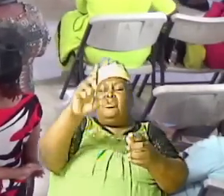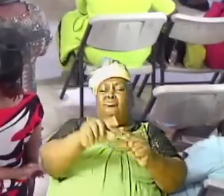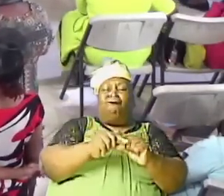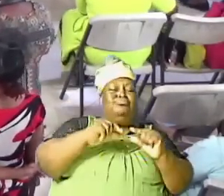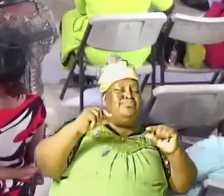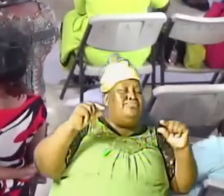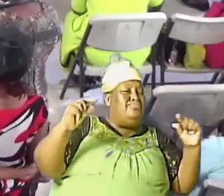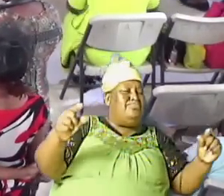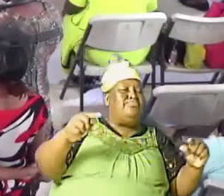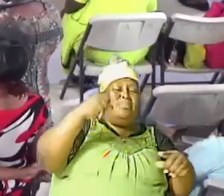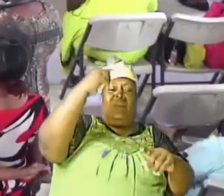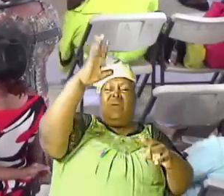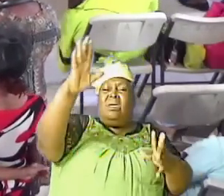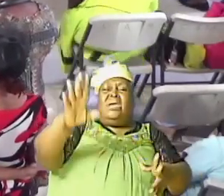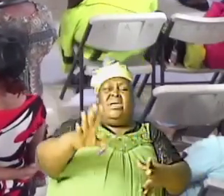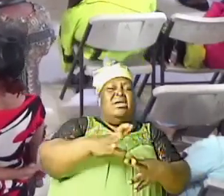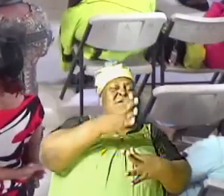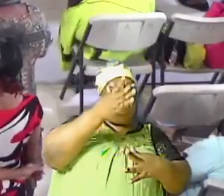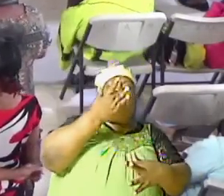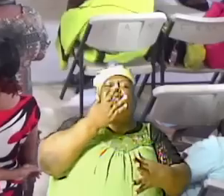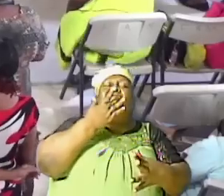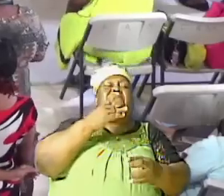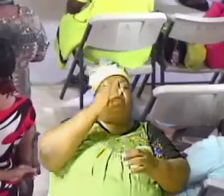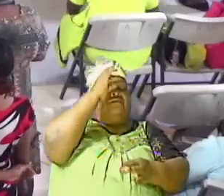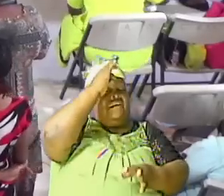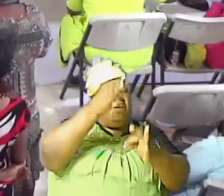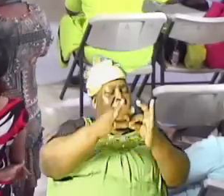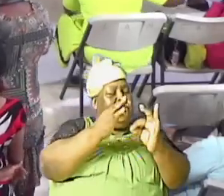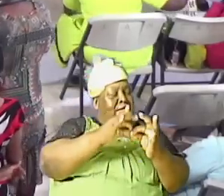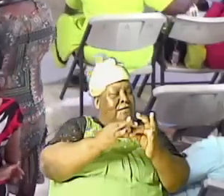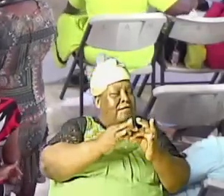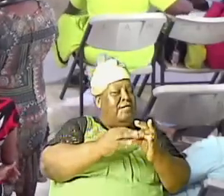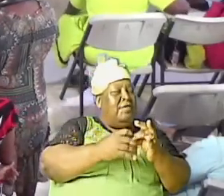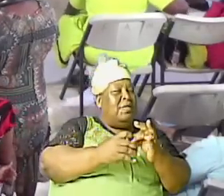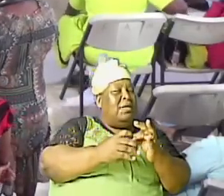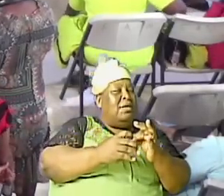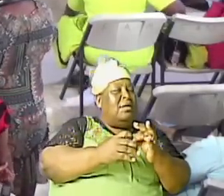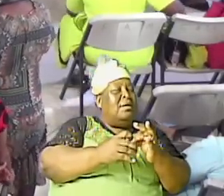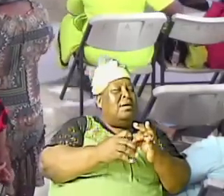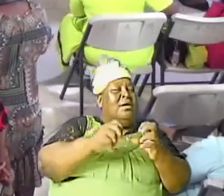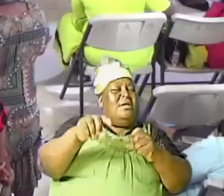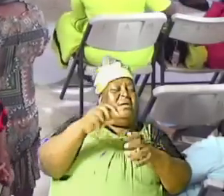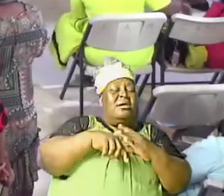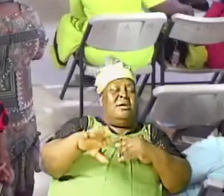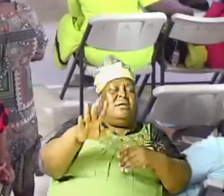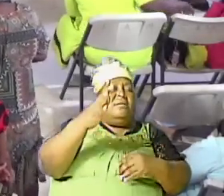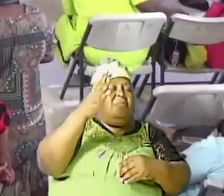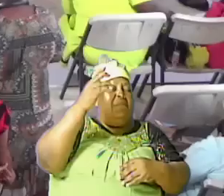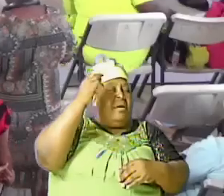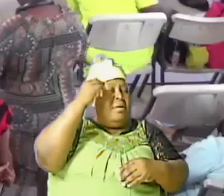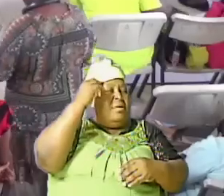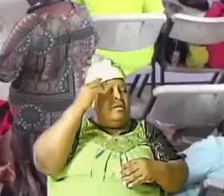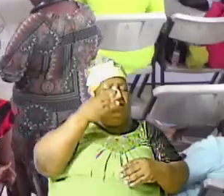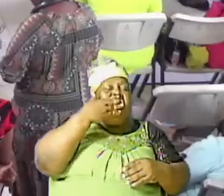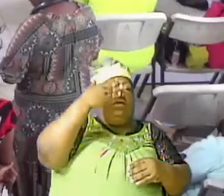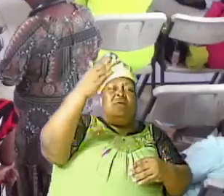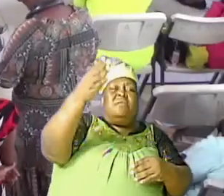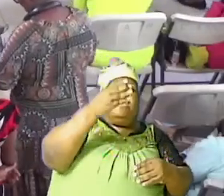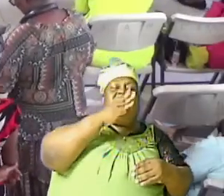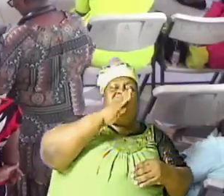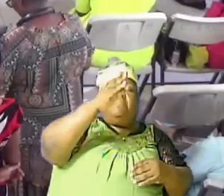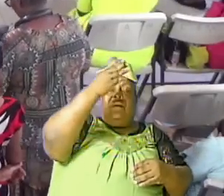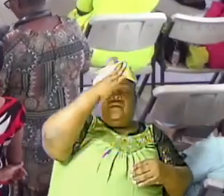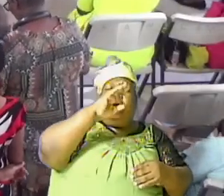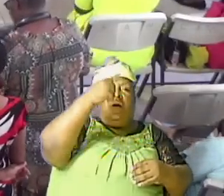great, and you are faithful. Ah, God, you're a debtor to no man. Father God, we thank you for being the God that